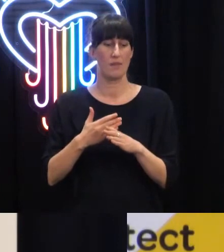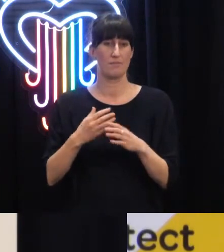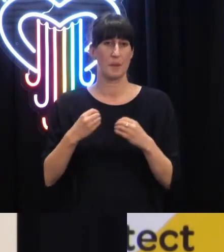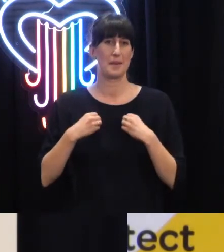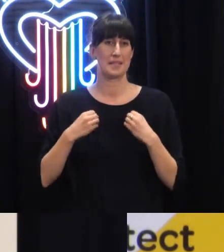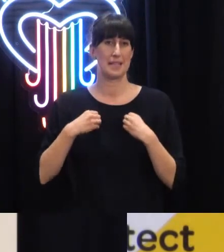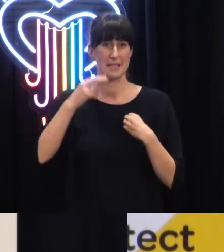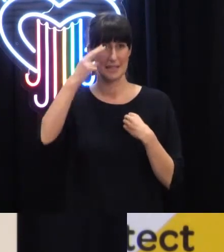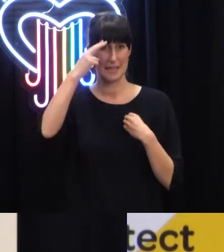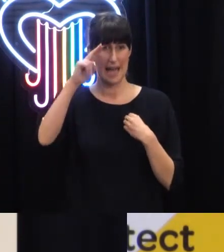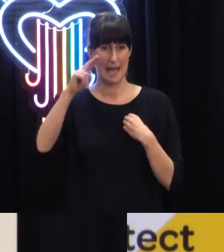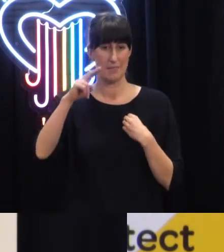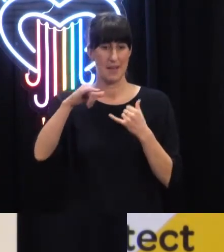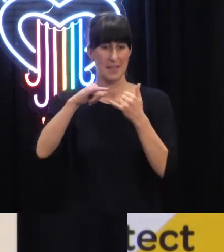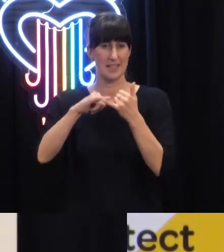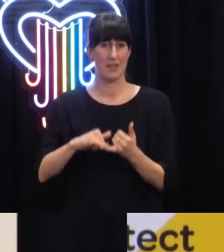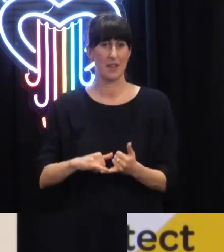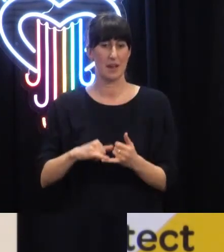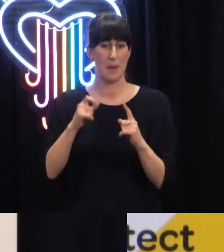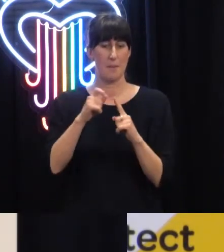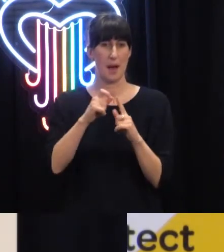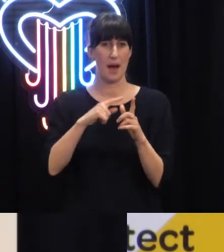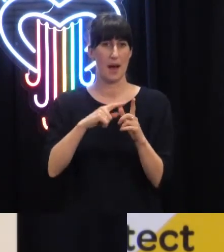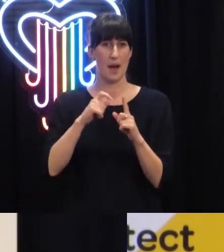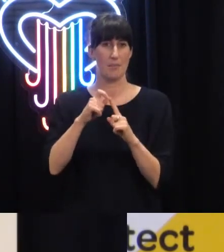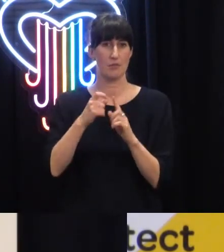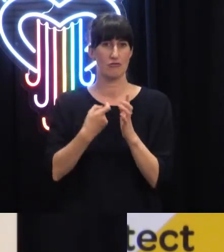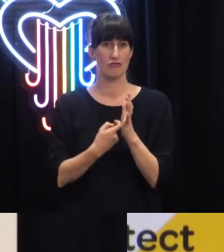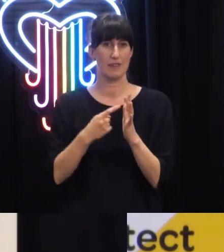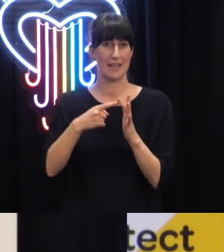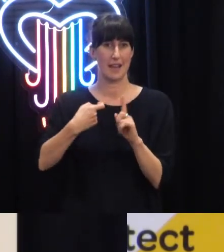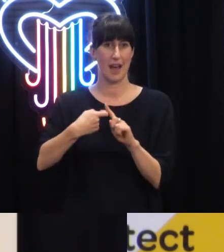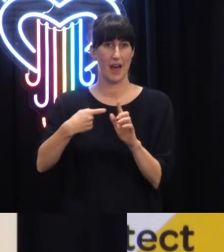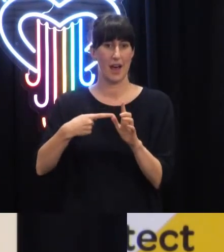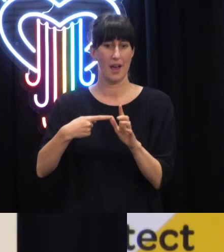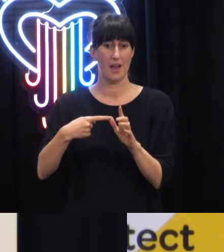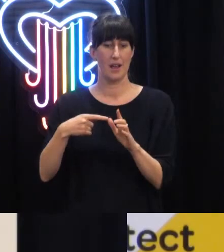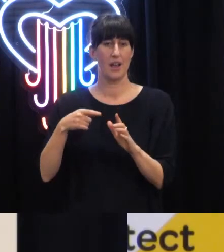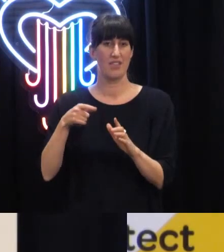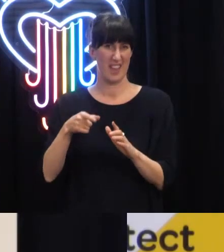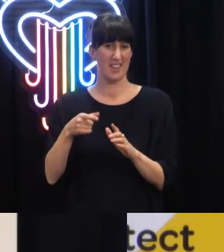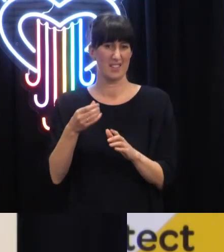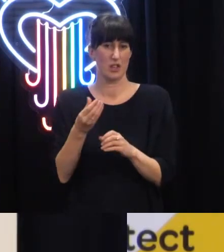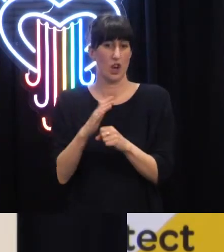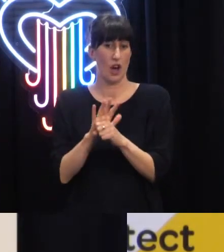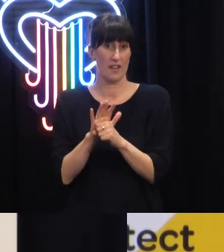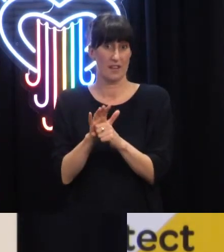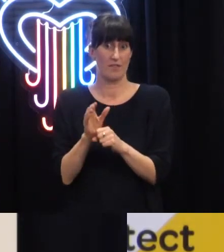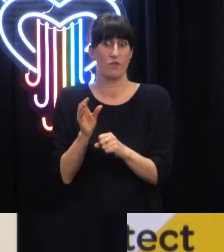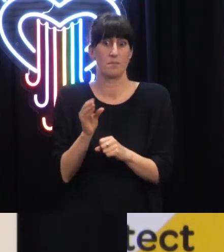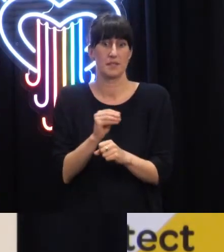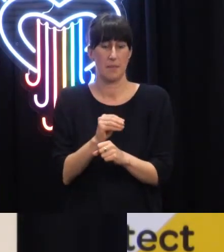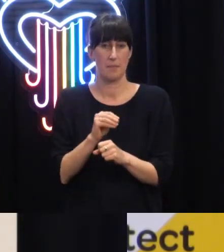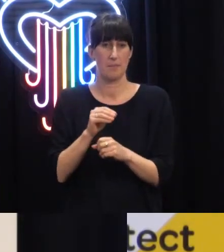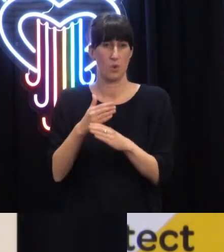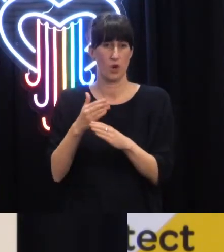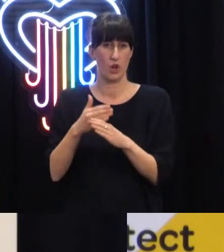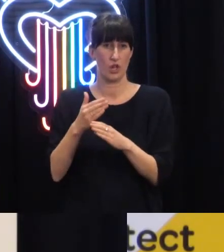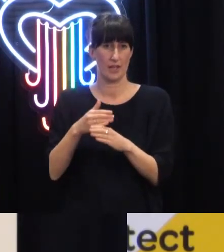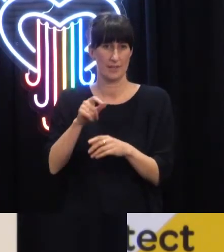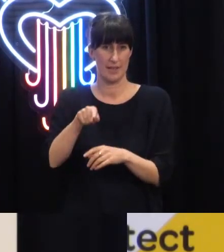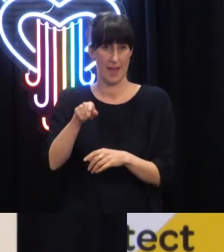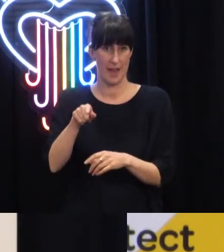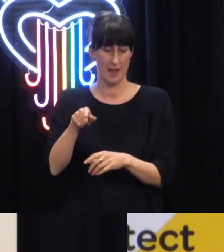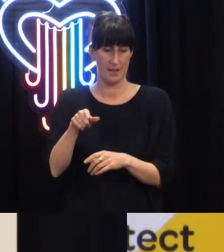industries or one of the employers that was tested and where some of those earlier cases had worked at. And so we'll have an update on that. But